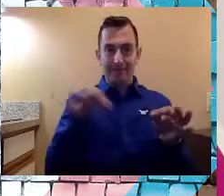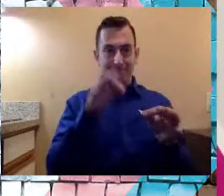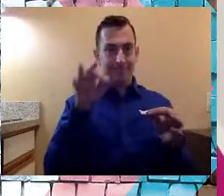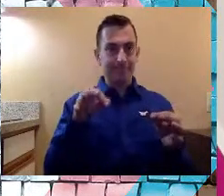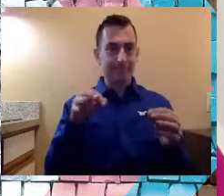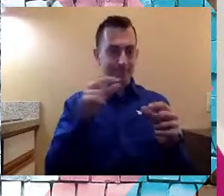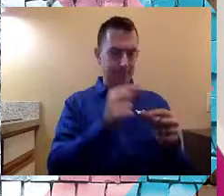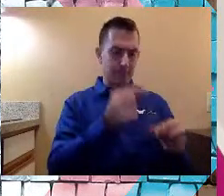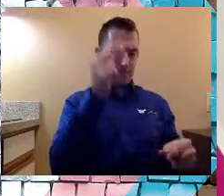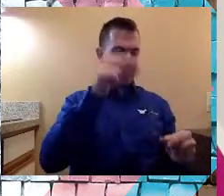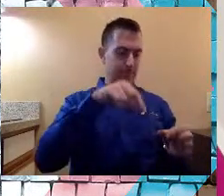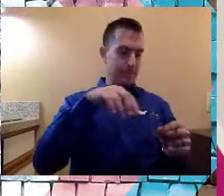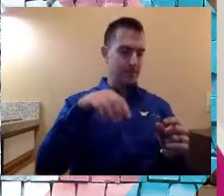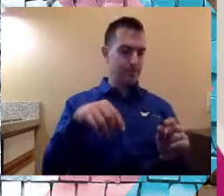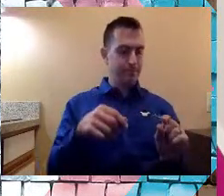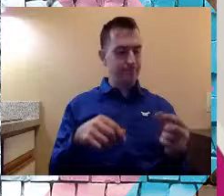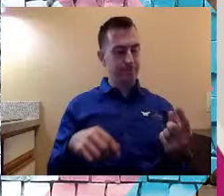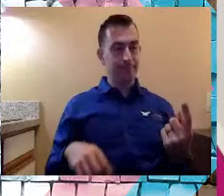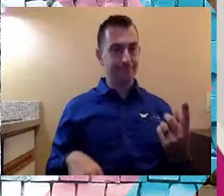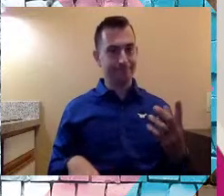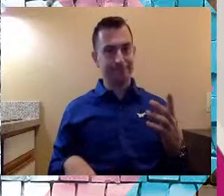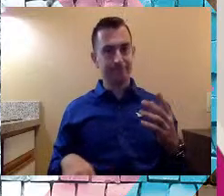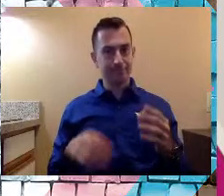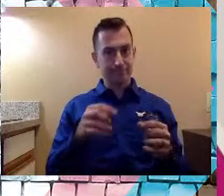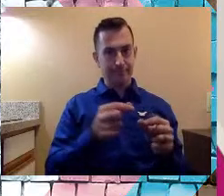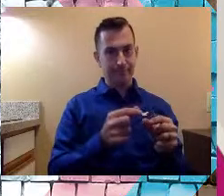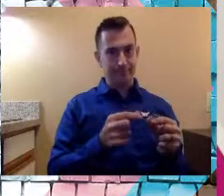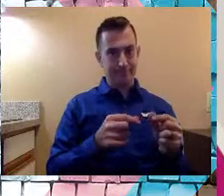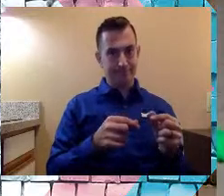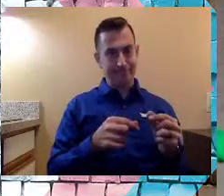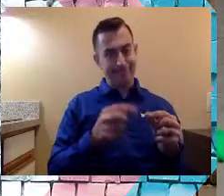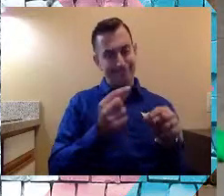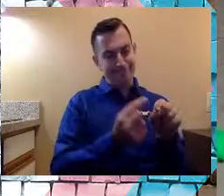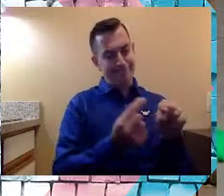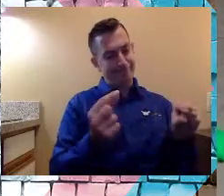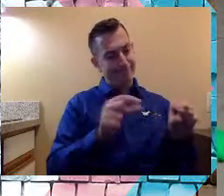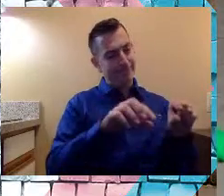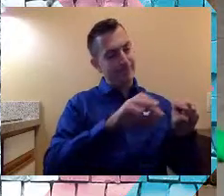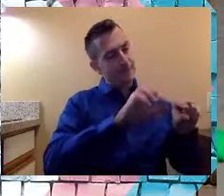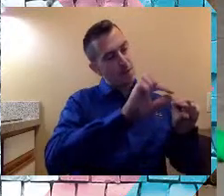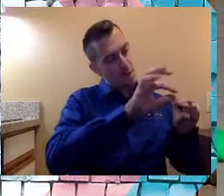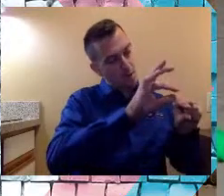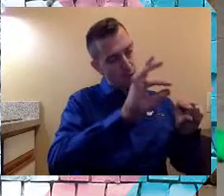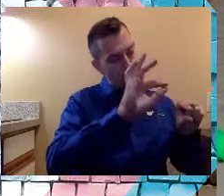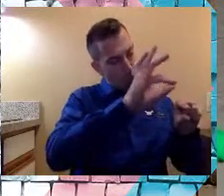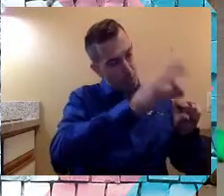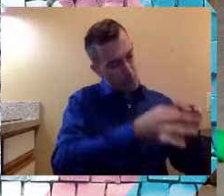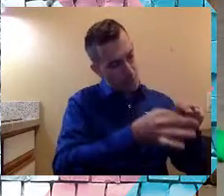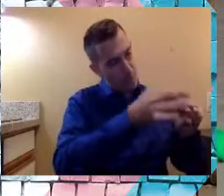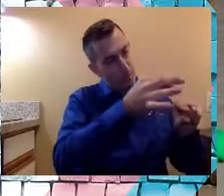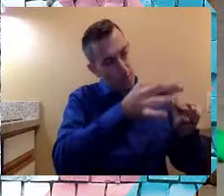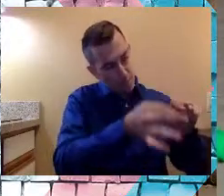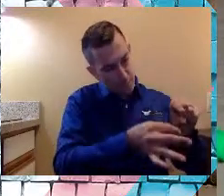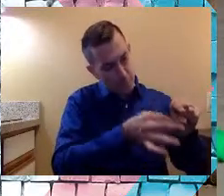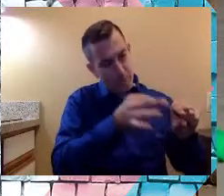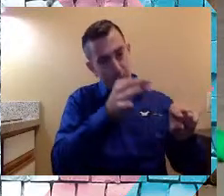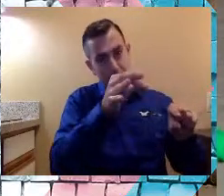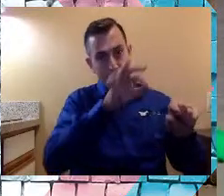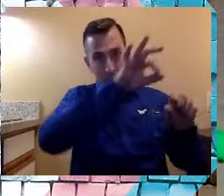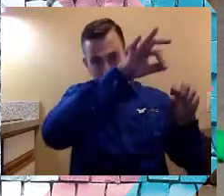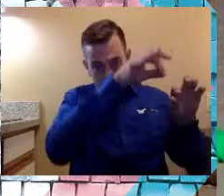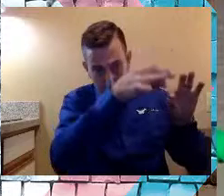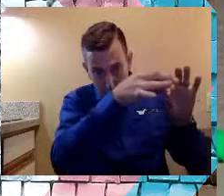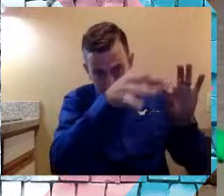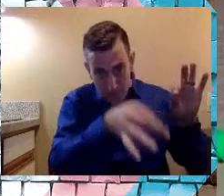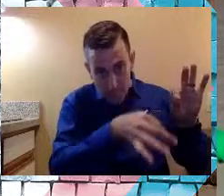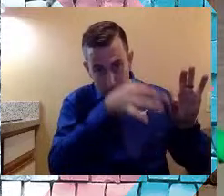of your stick. And I'm taking a little bit of yarn, and I'm tying it. And if the tying